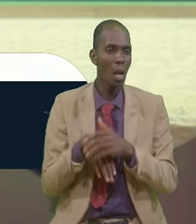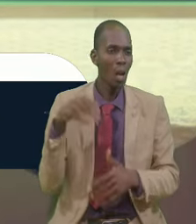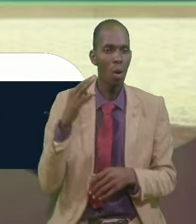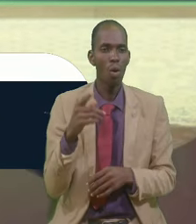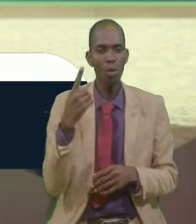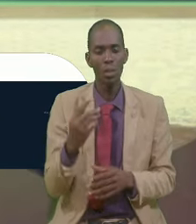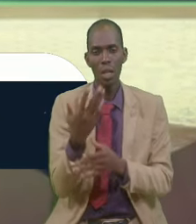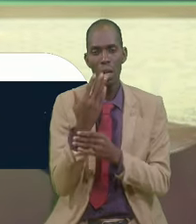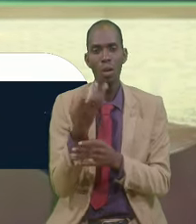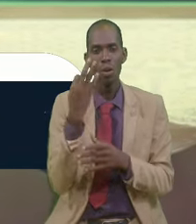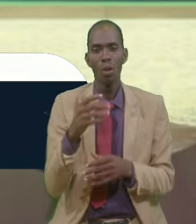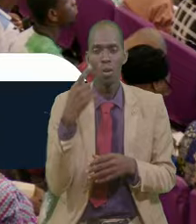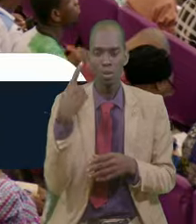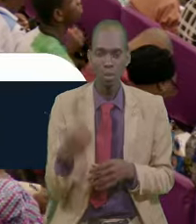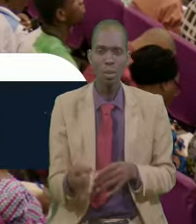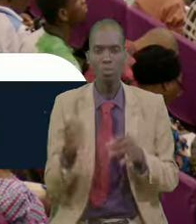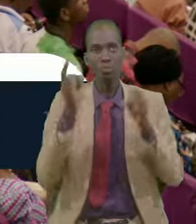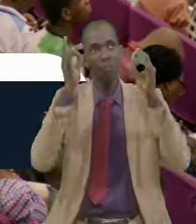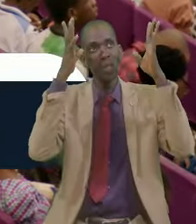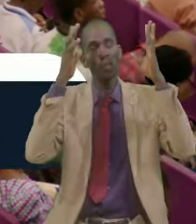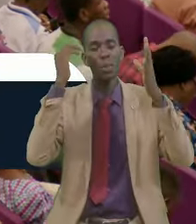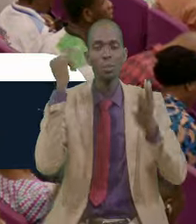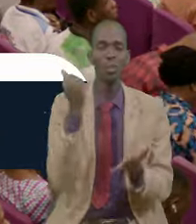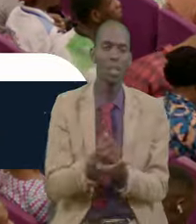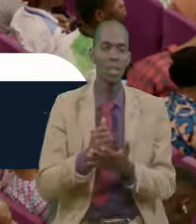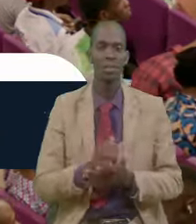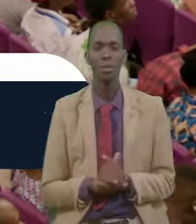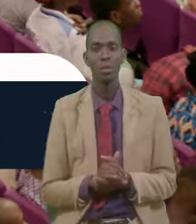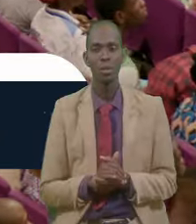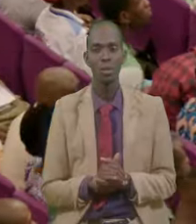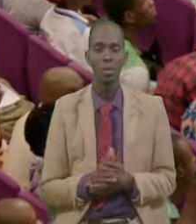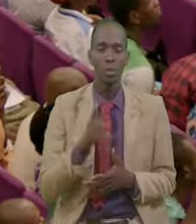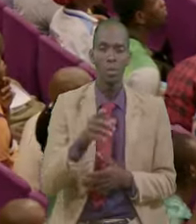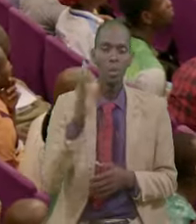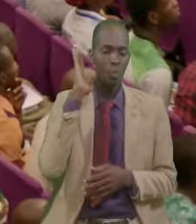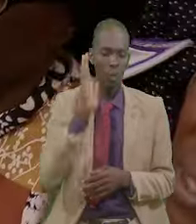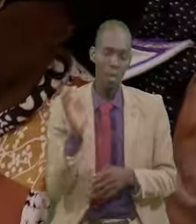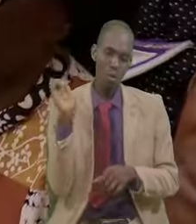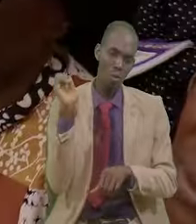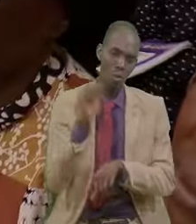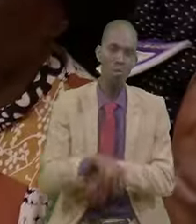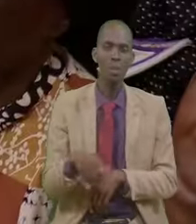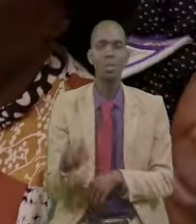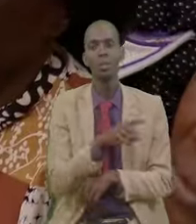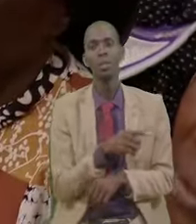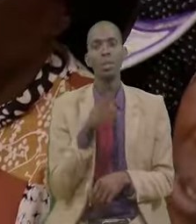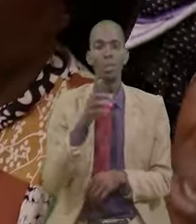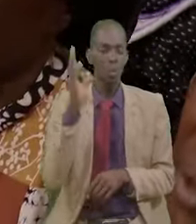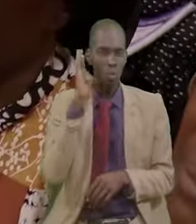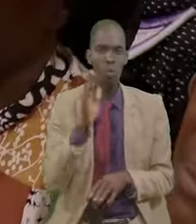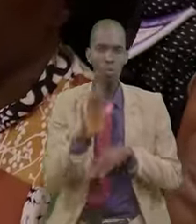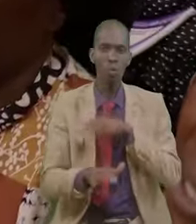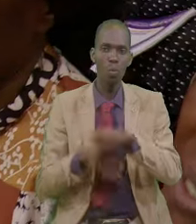of the hand of the terrible. You'll walk over them. You will march over